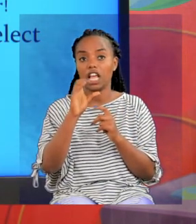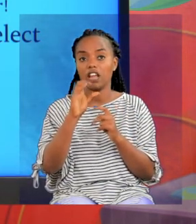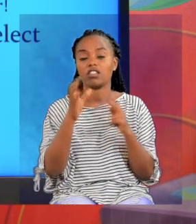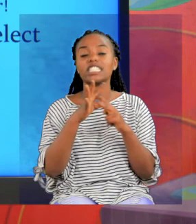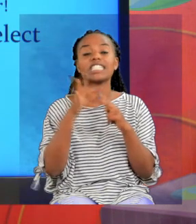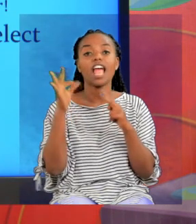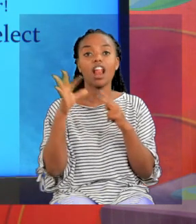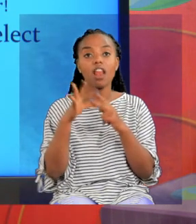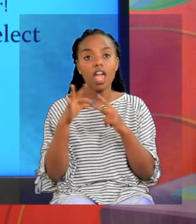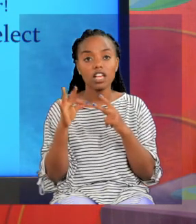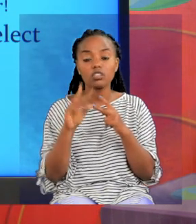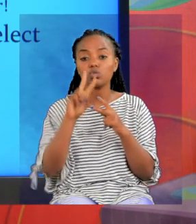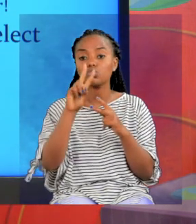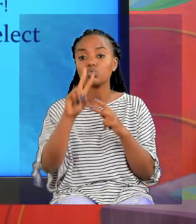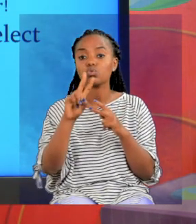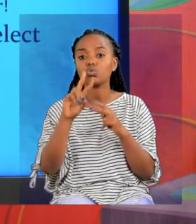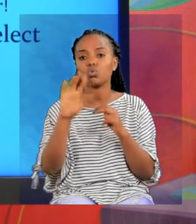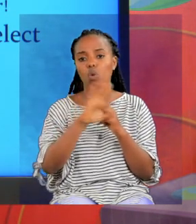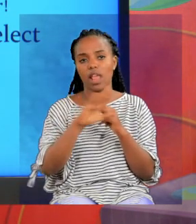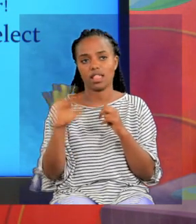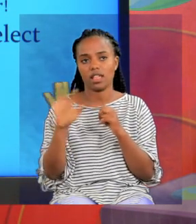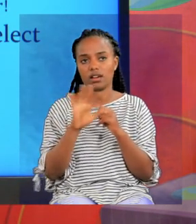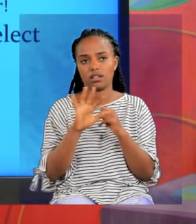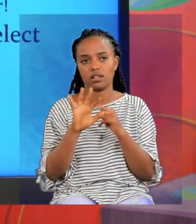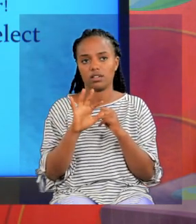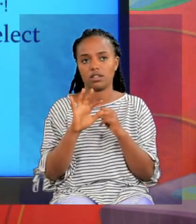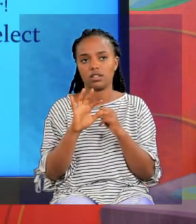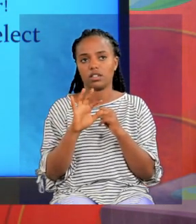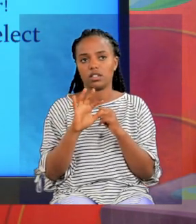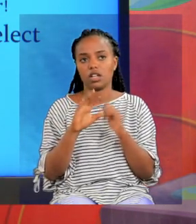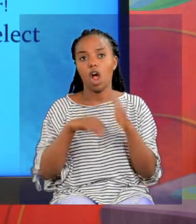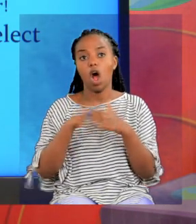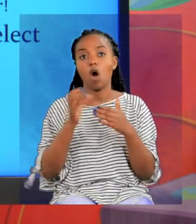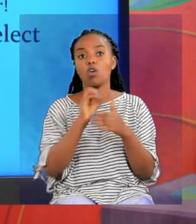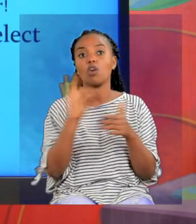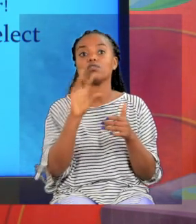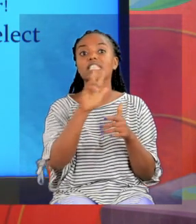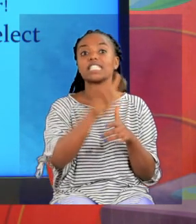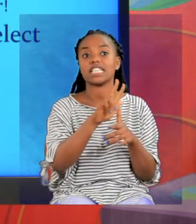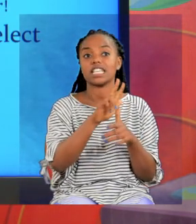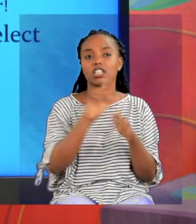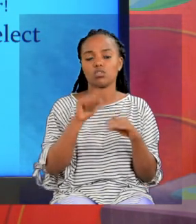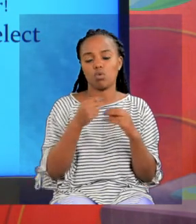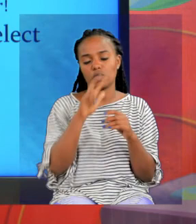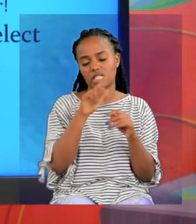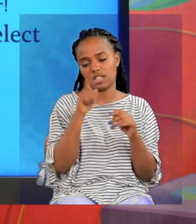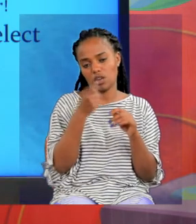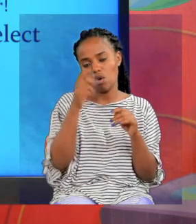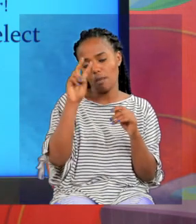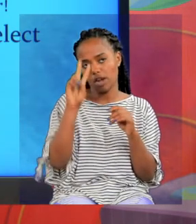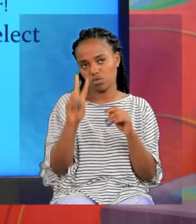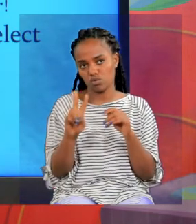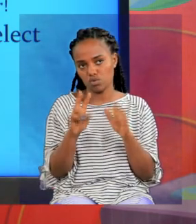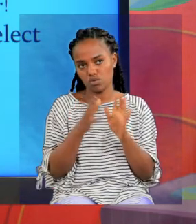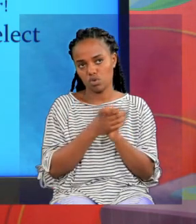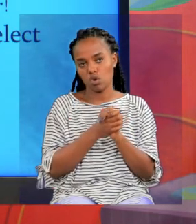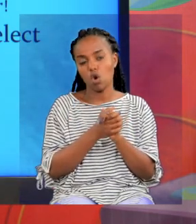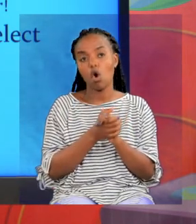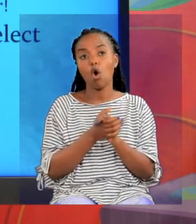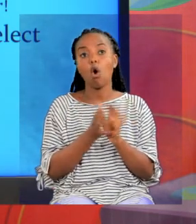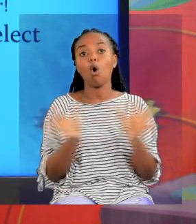select two letters out of three. It is a combination of